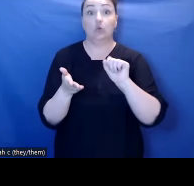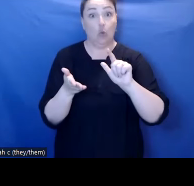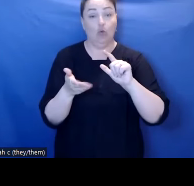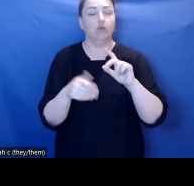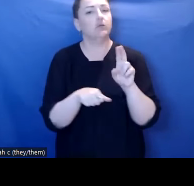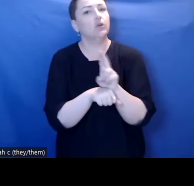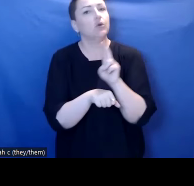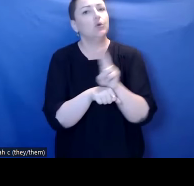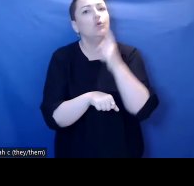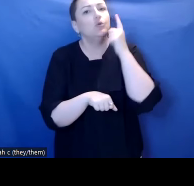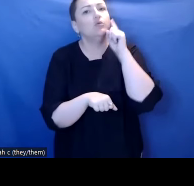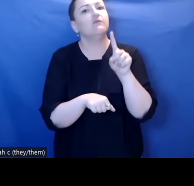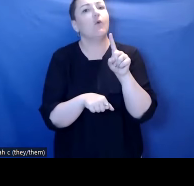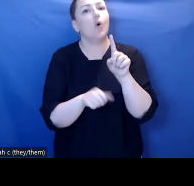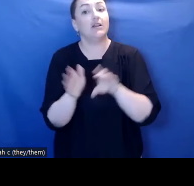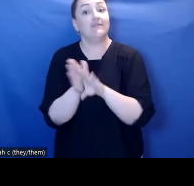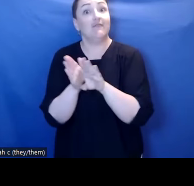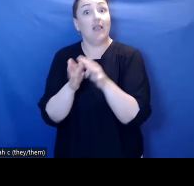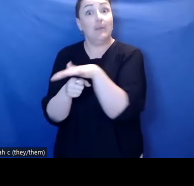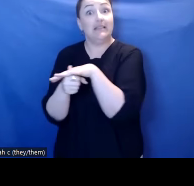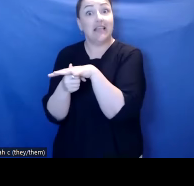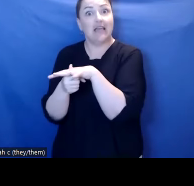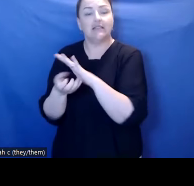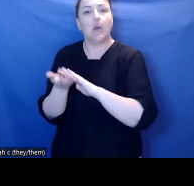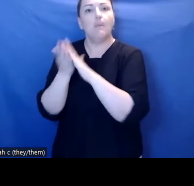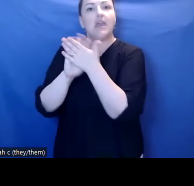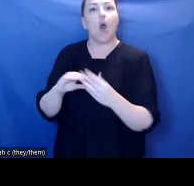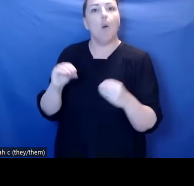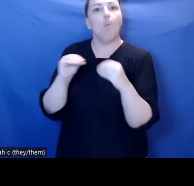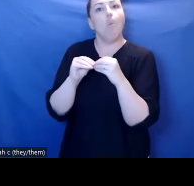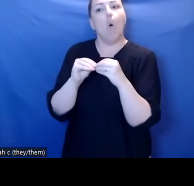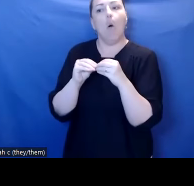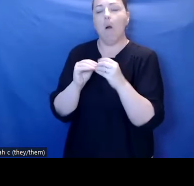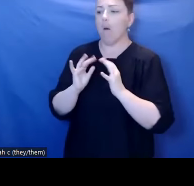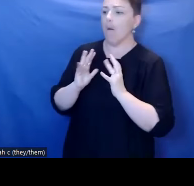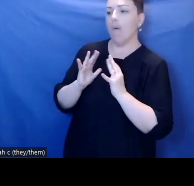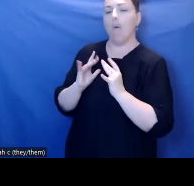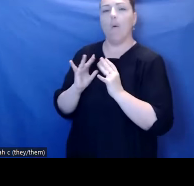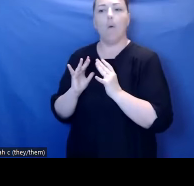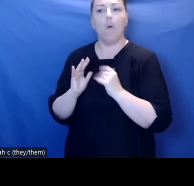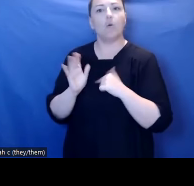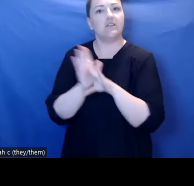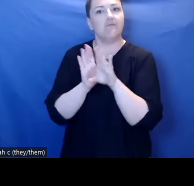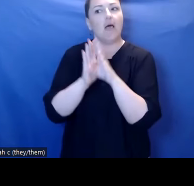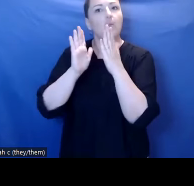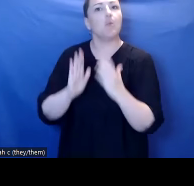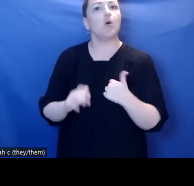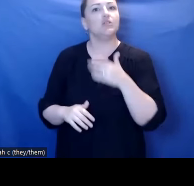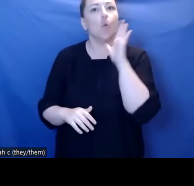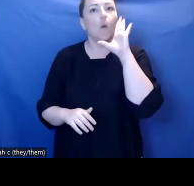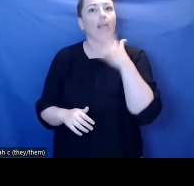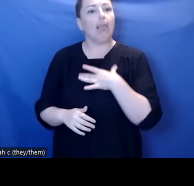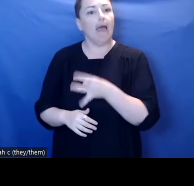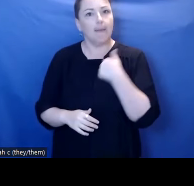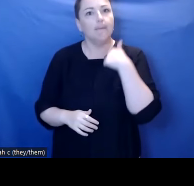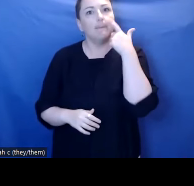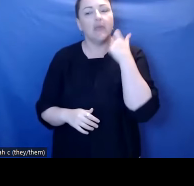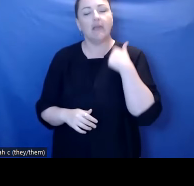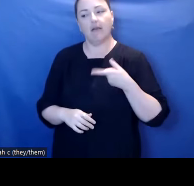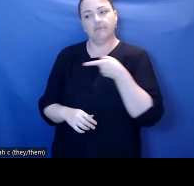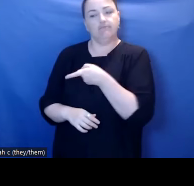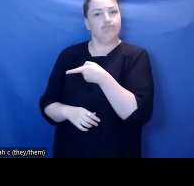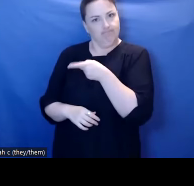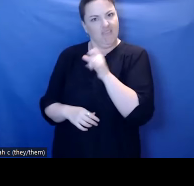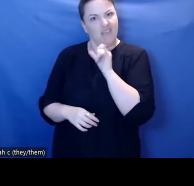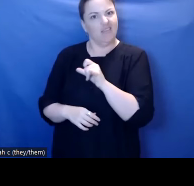more attractive by reducing uncertainty for the developers. And we've also included a step-by-step process within the